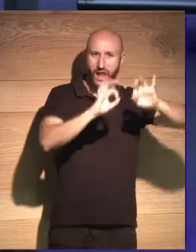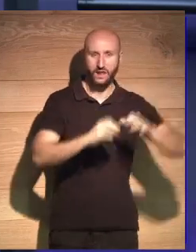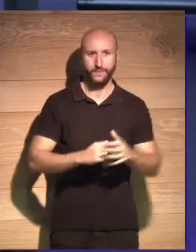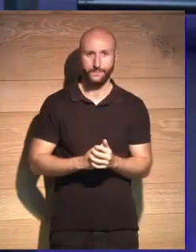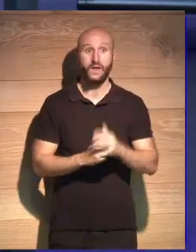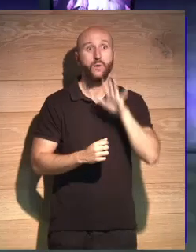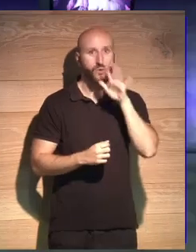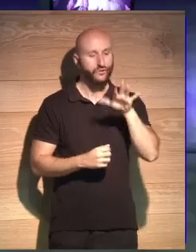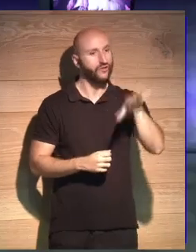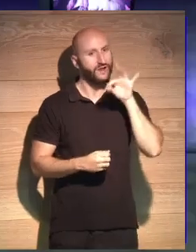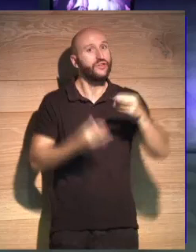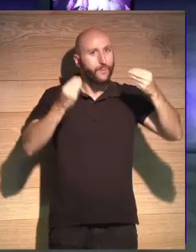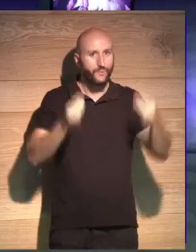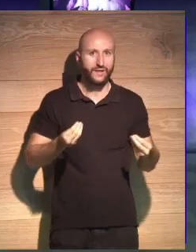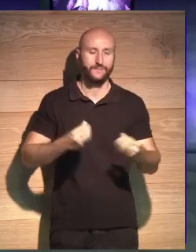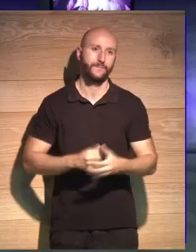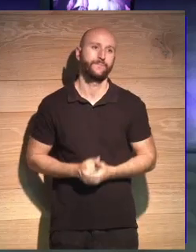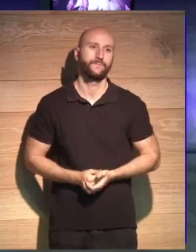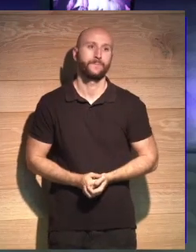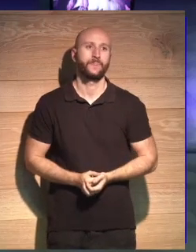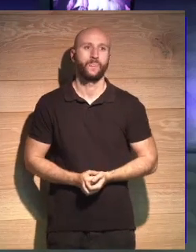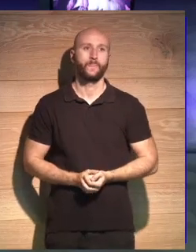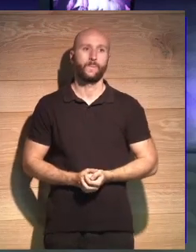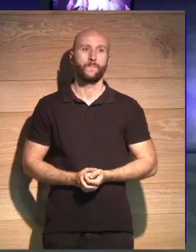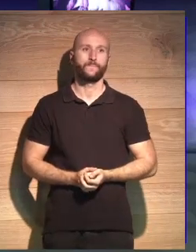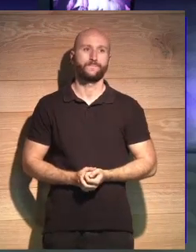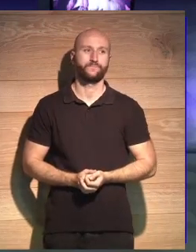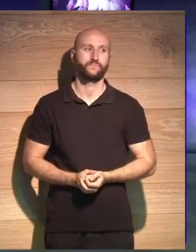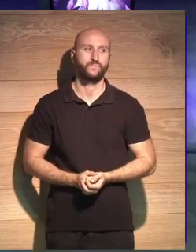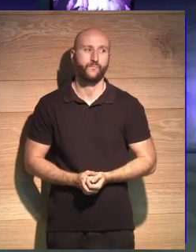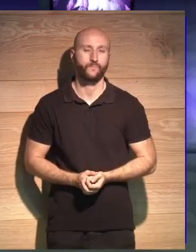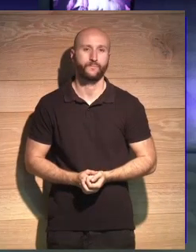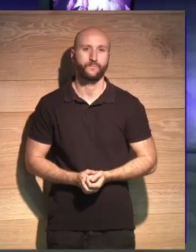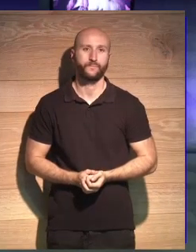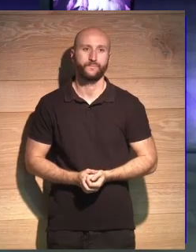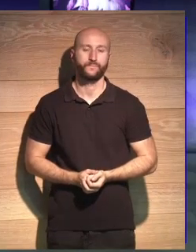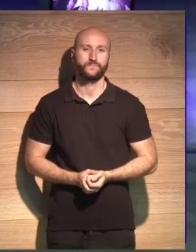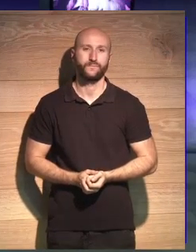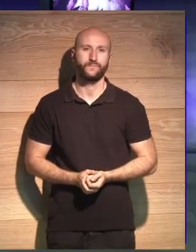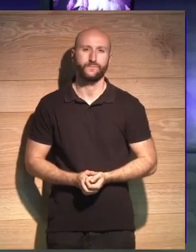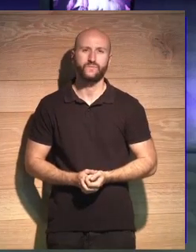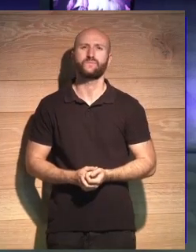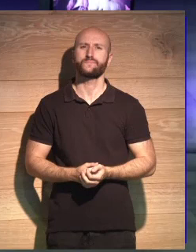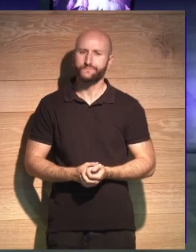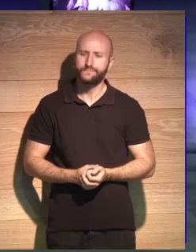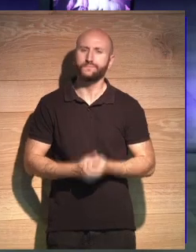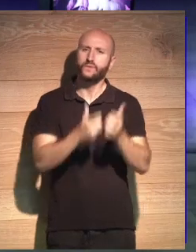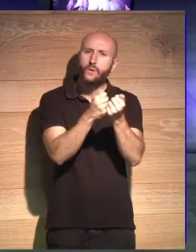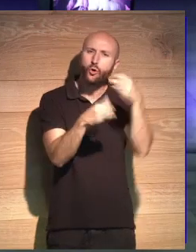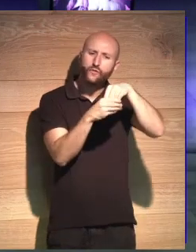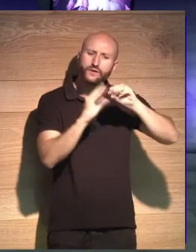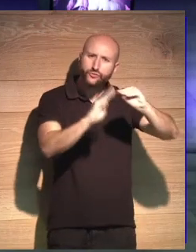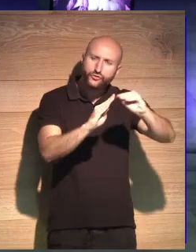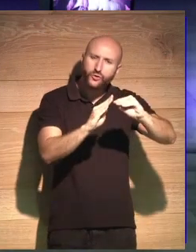apt to work on a certain content than others, so we need to choose which ones are better. Now, how can I tell